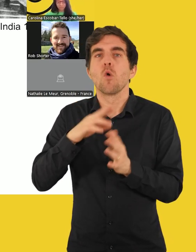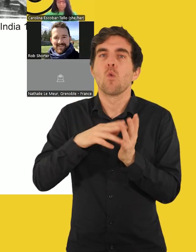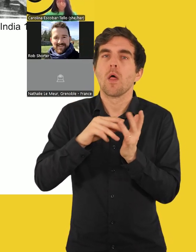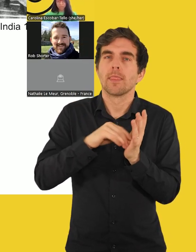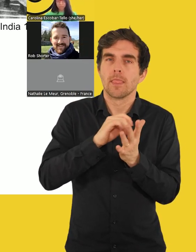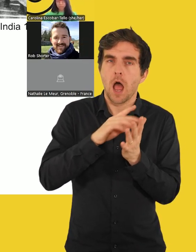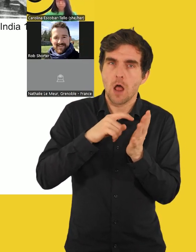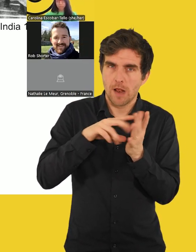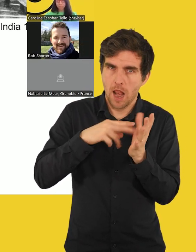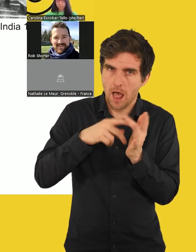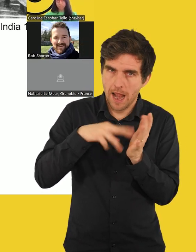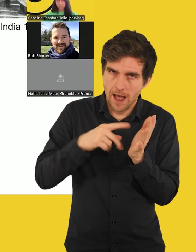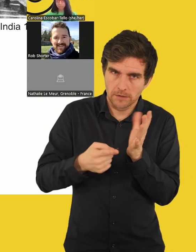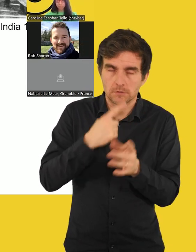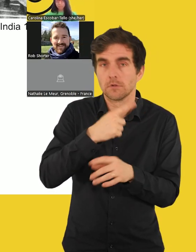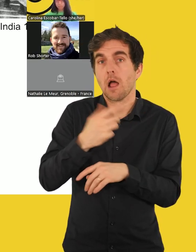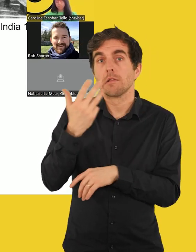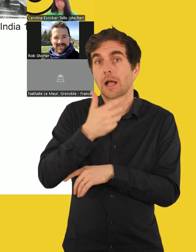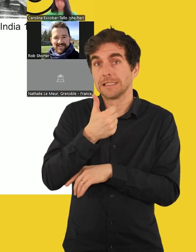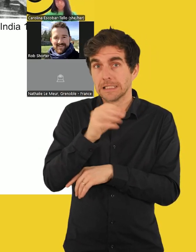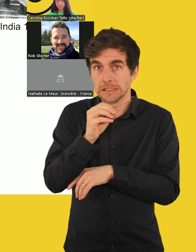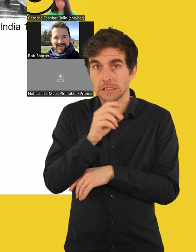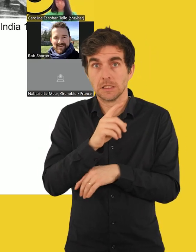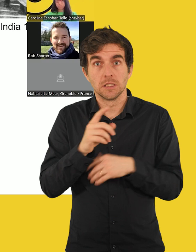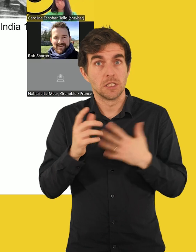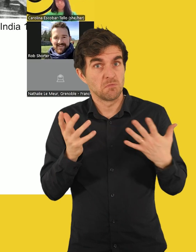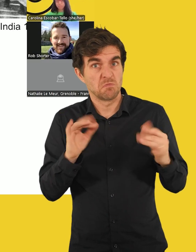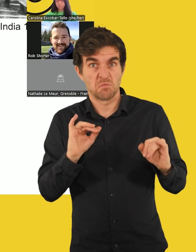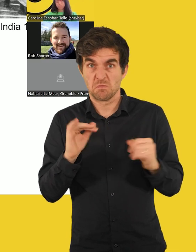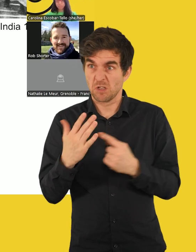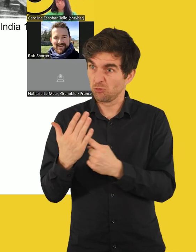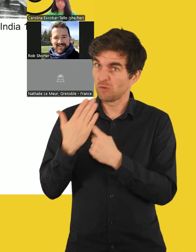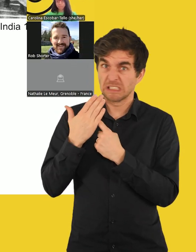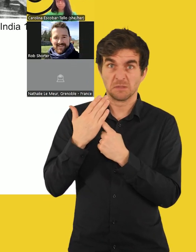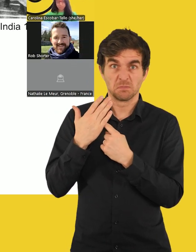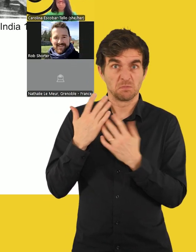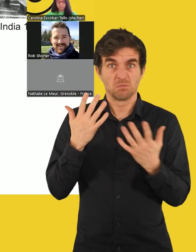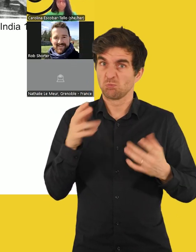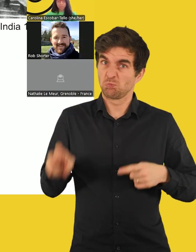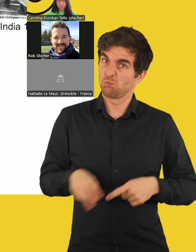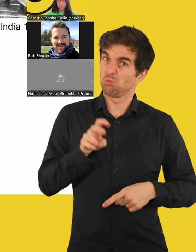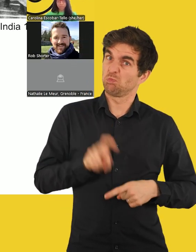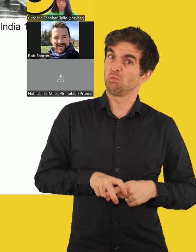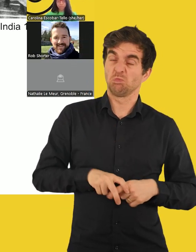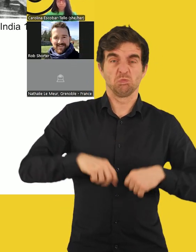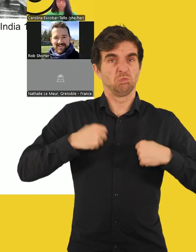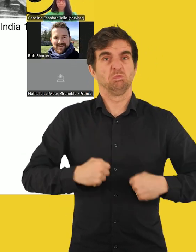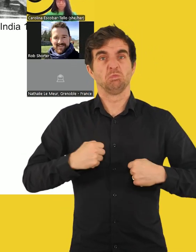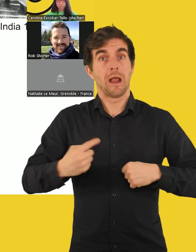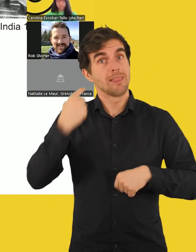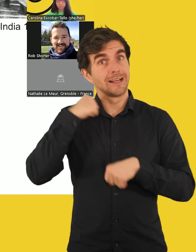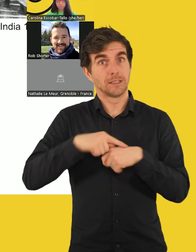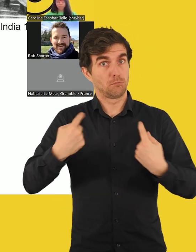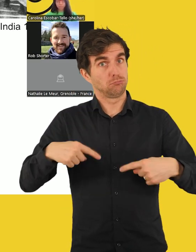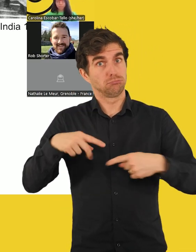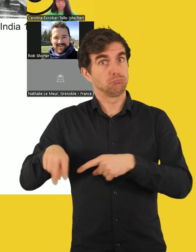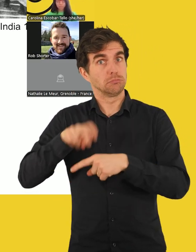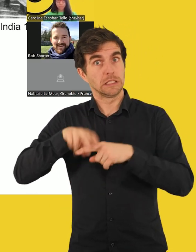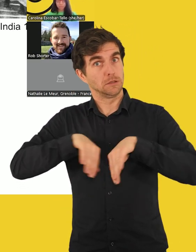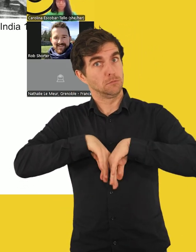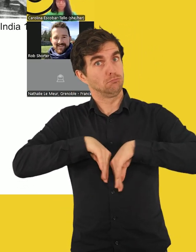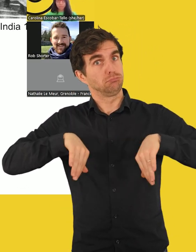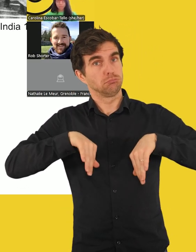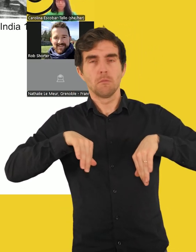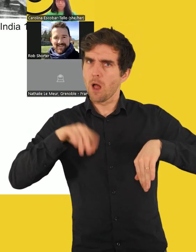Greensboro in North Carolina in 1960, they acted as if they would be seated despite the racism and the racial segregation of the